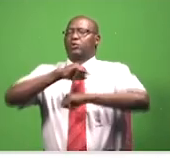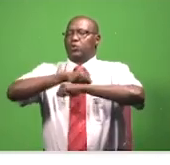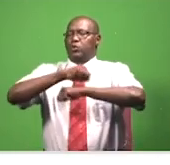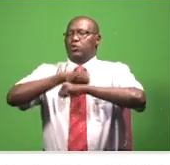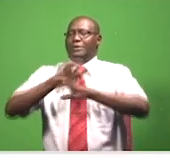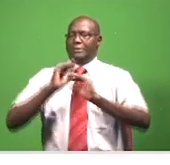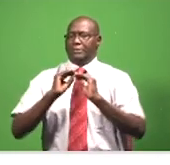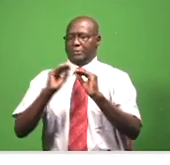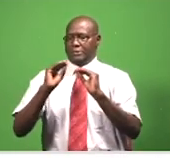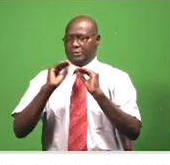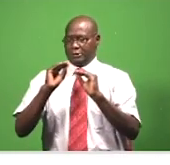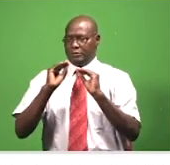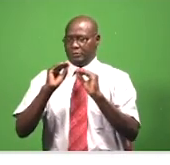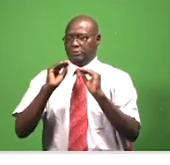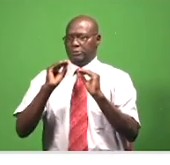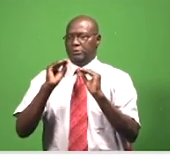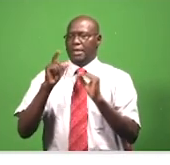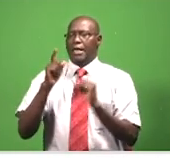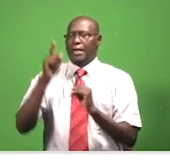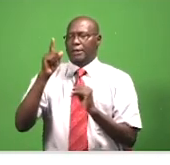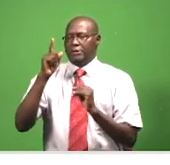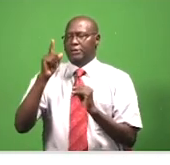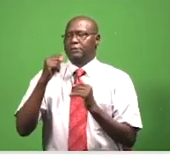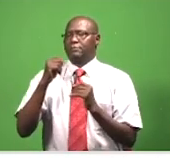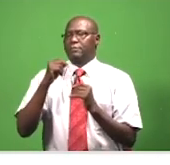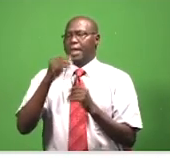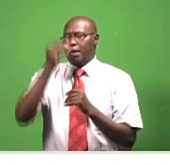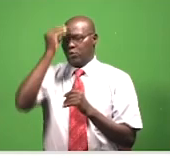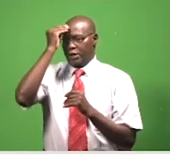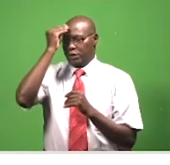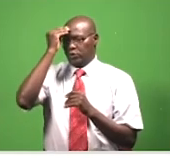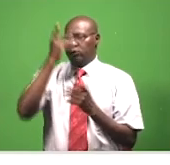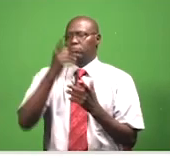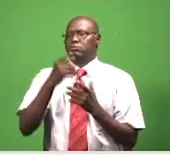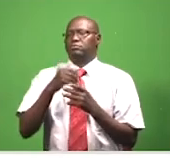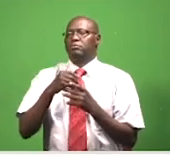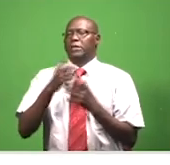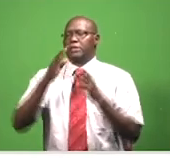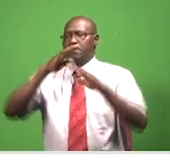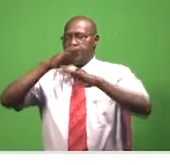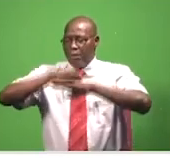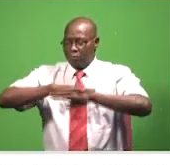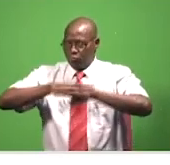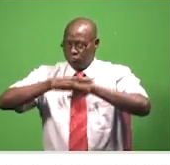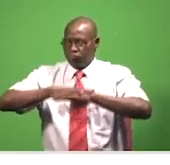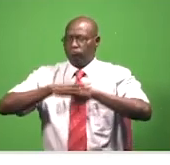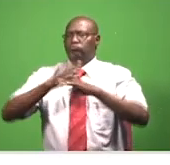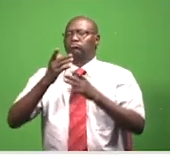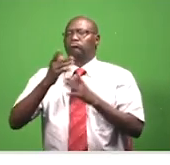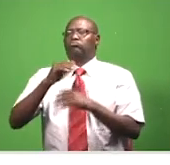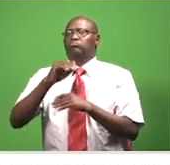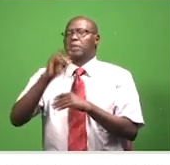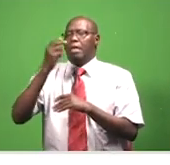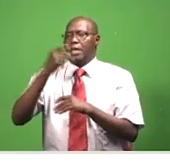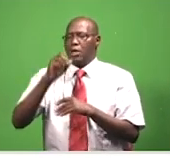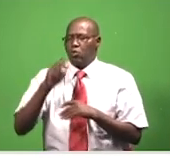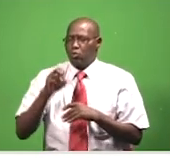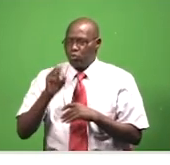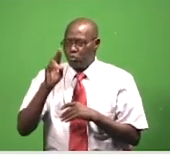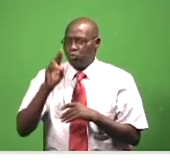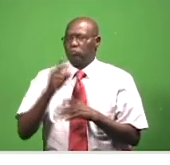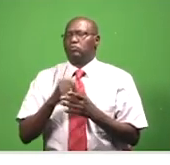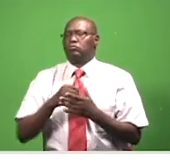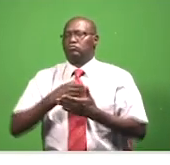teach religious education. They teach Hindu religious education, they teach Christian religious education, they